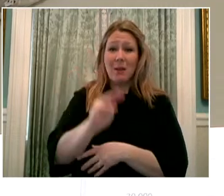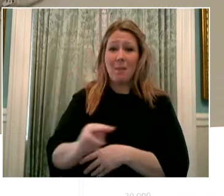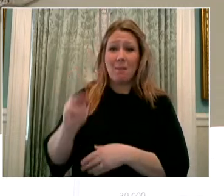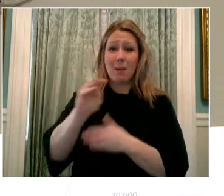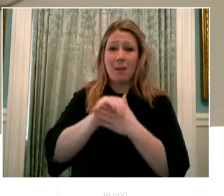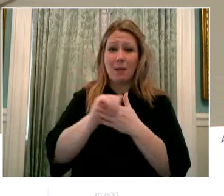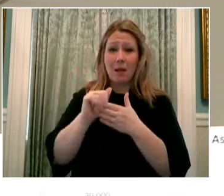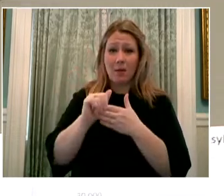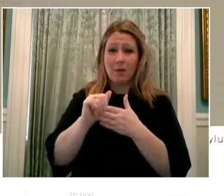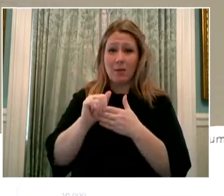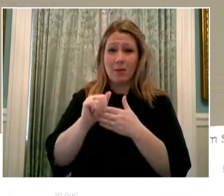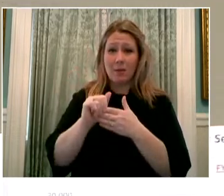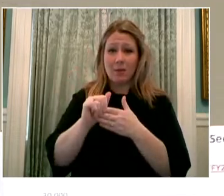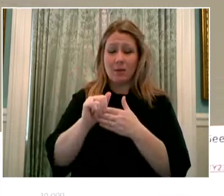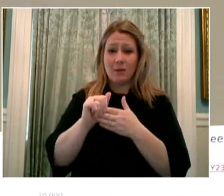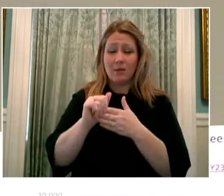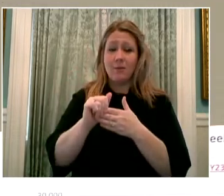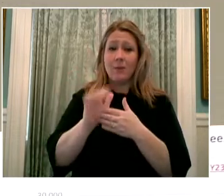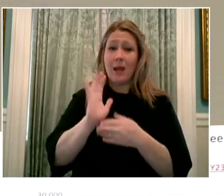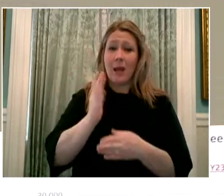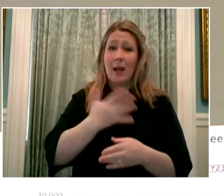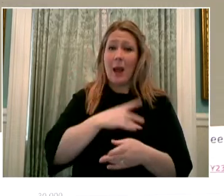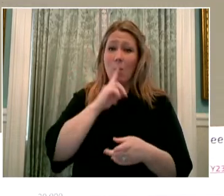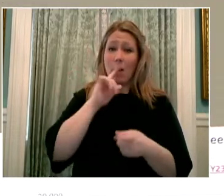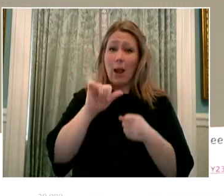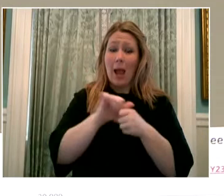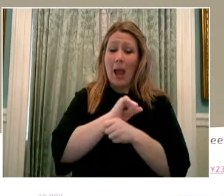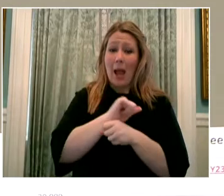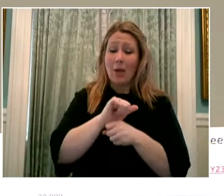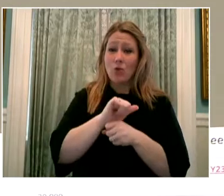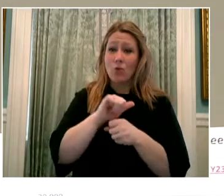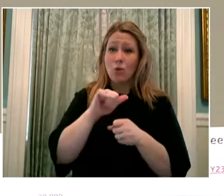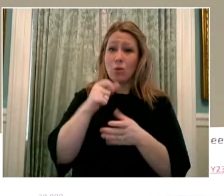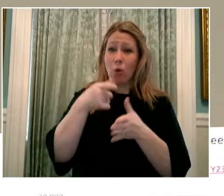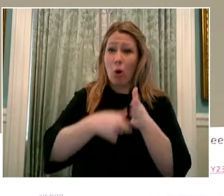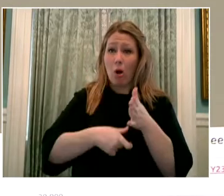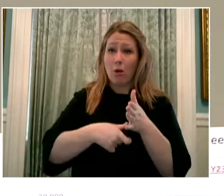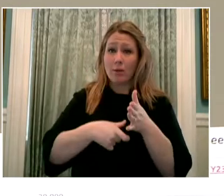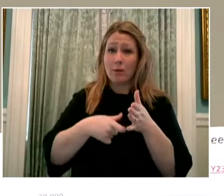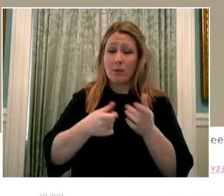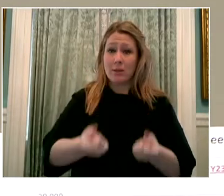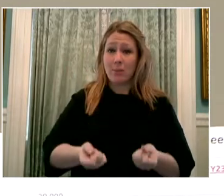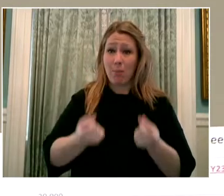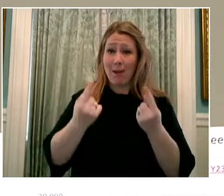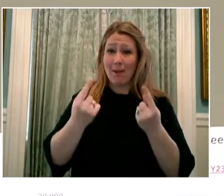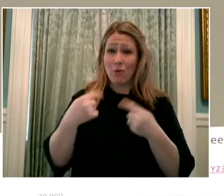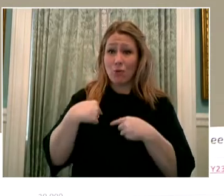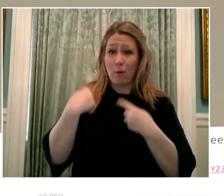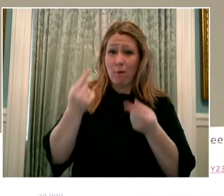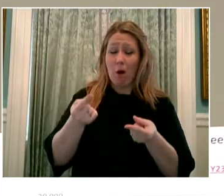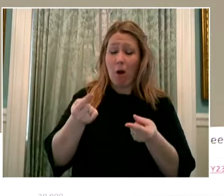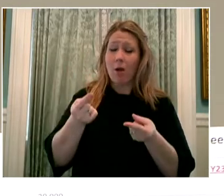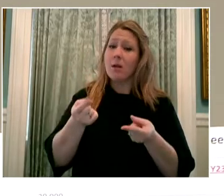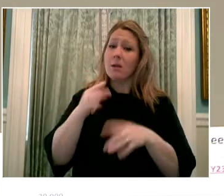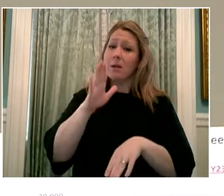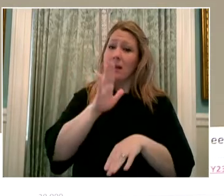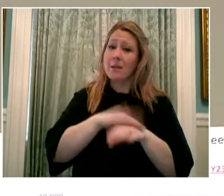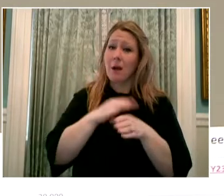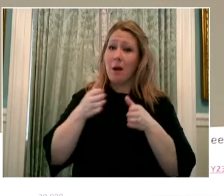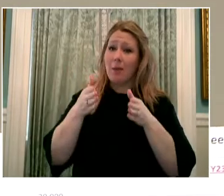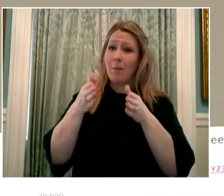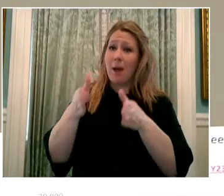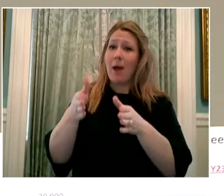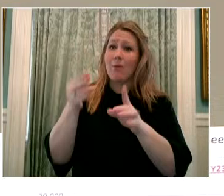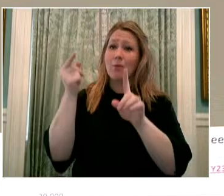spending is on track to meet this target, okay, of $1.4 billion by the end of this fiscal